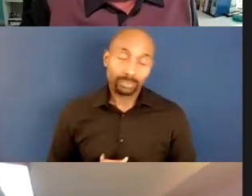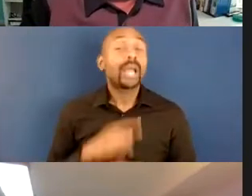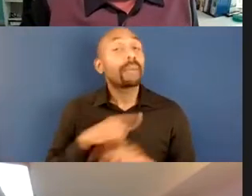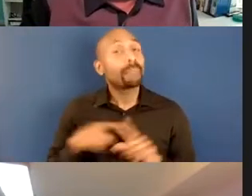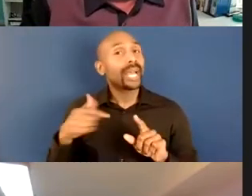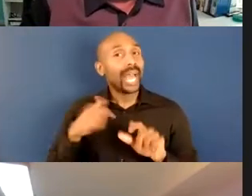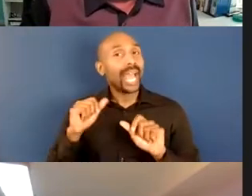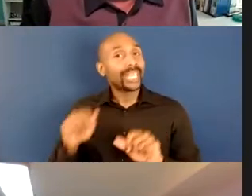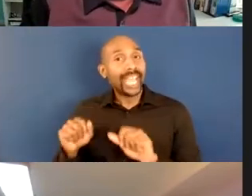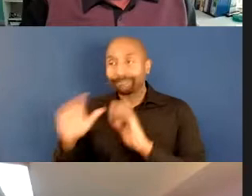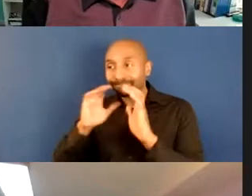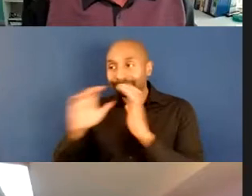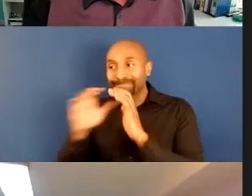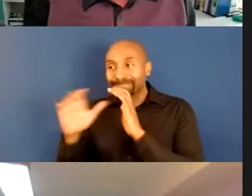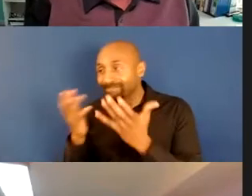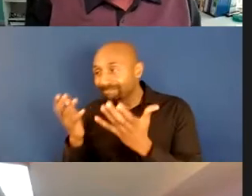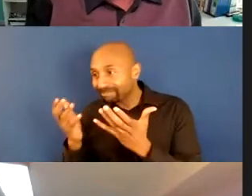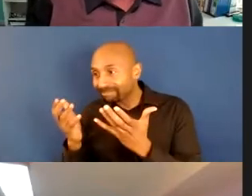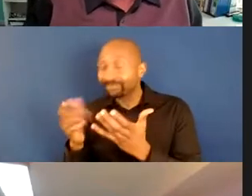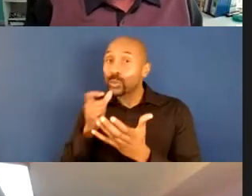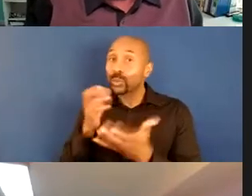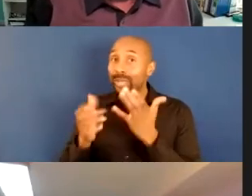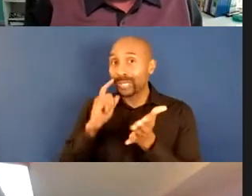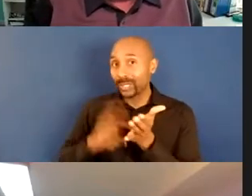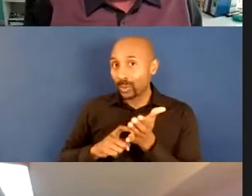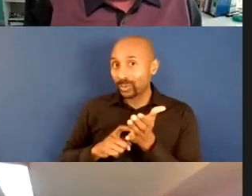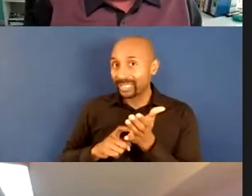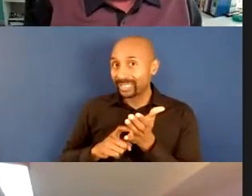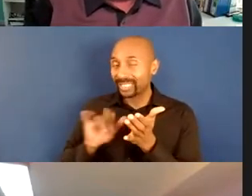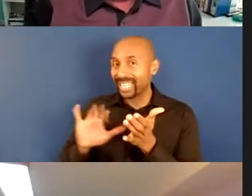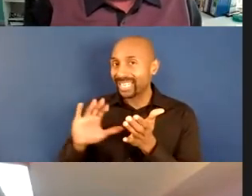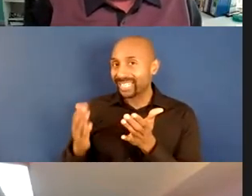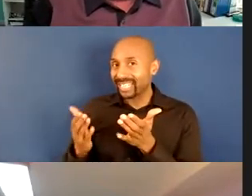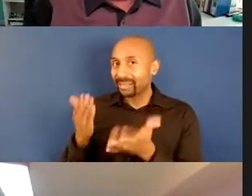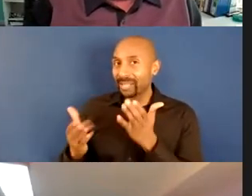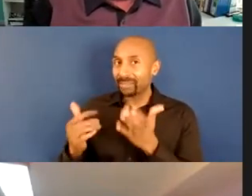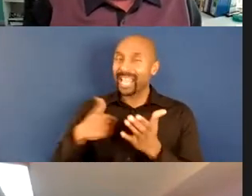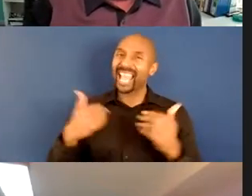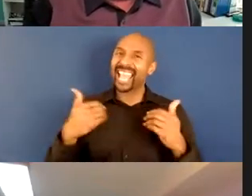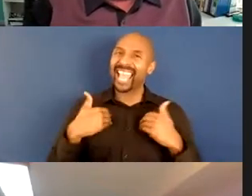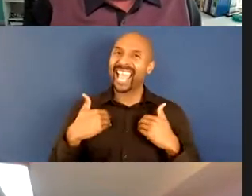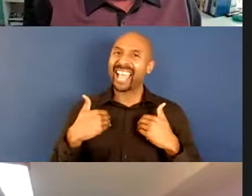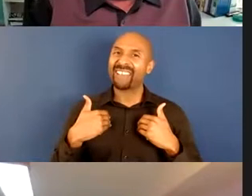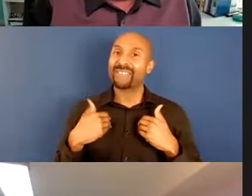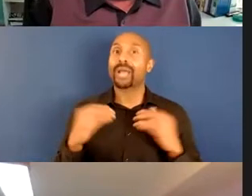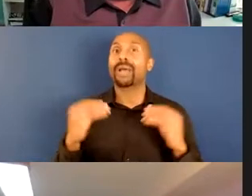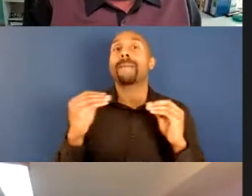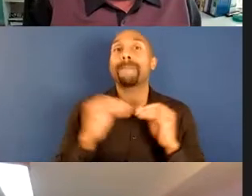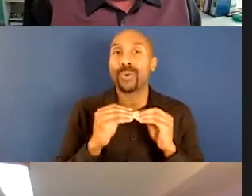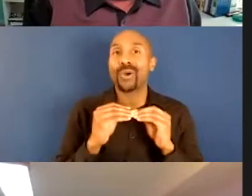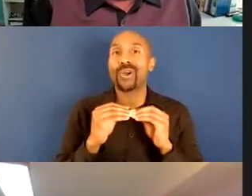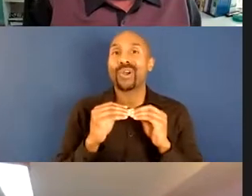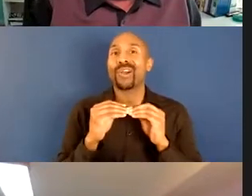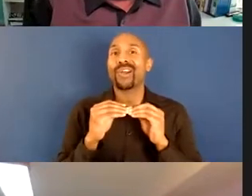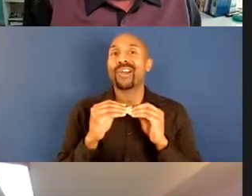in conversation with people who might notice that it seems like I got an uneven share of things, and they can ask me to